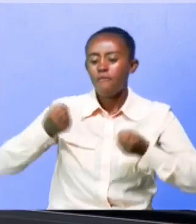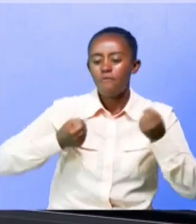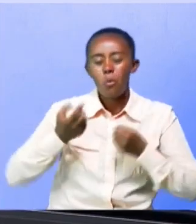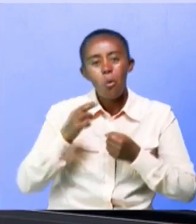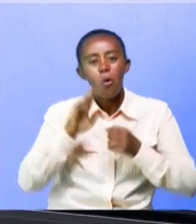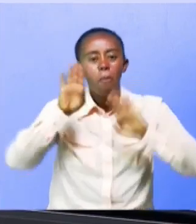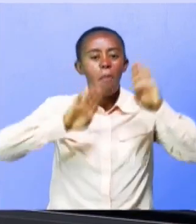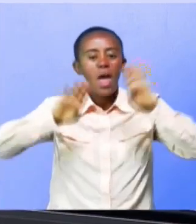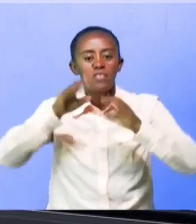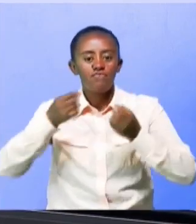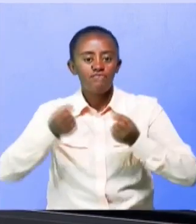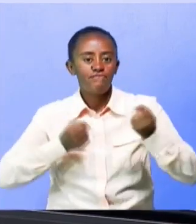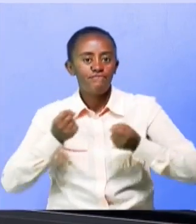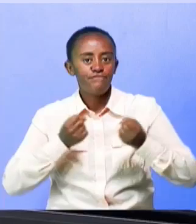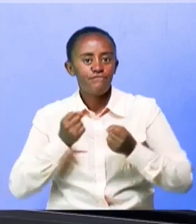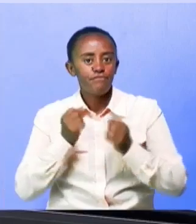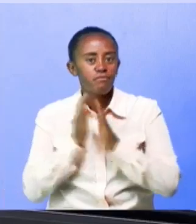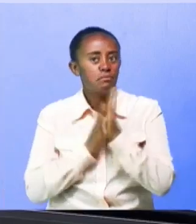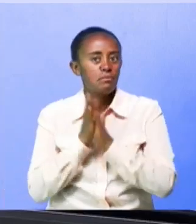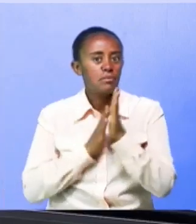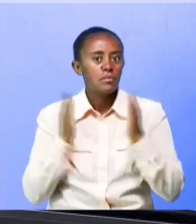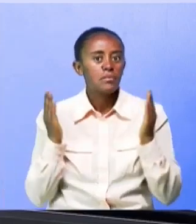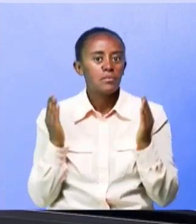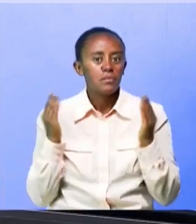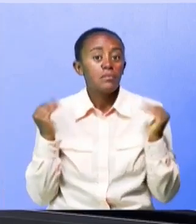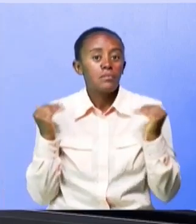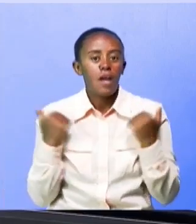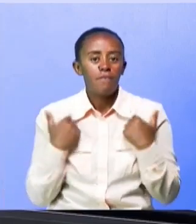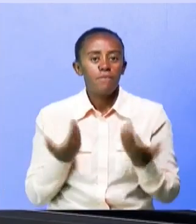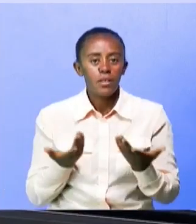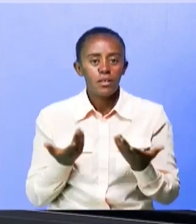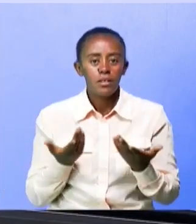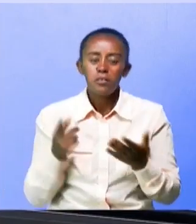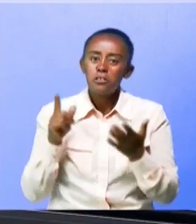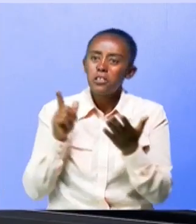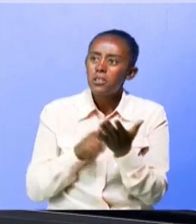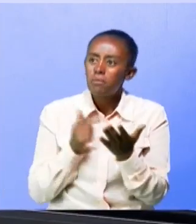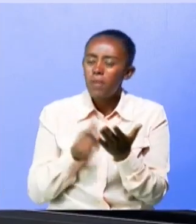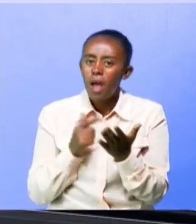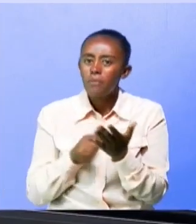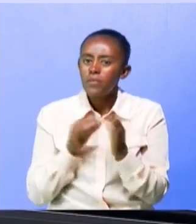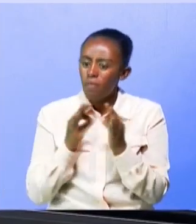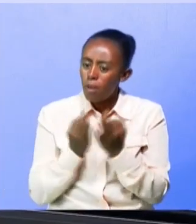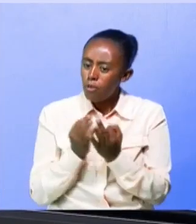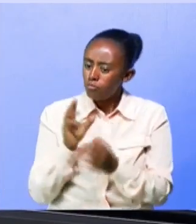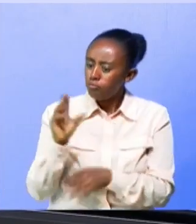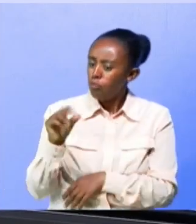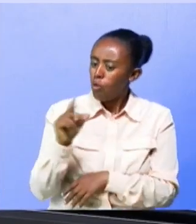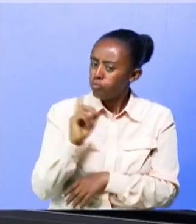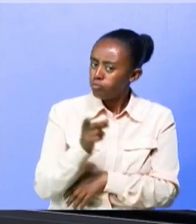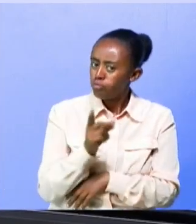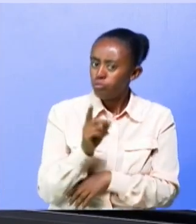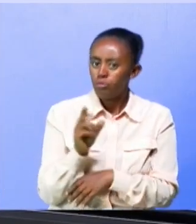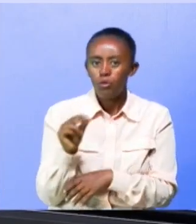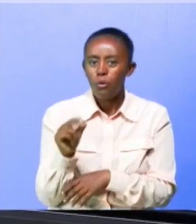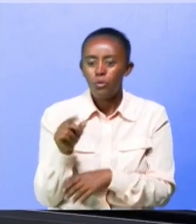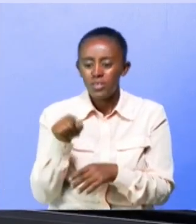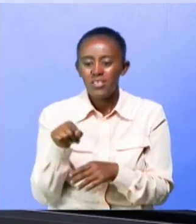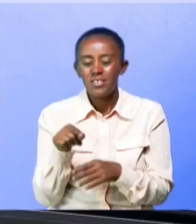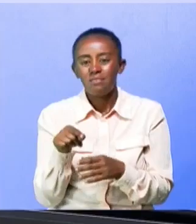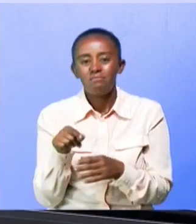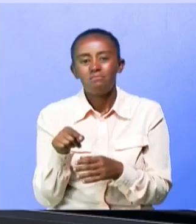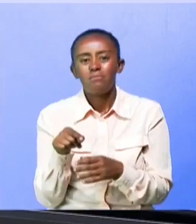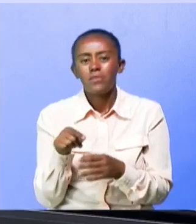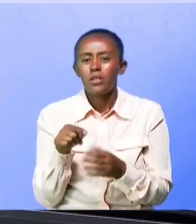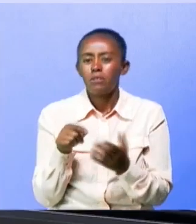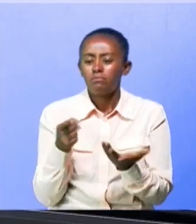bus driver somewhere, right? Any kind of activity. Sometimes in your family they say that, no, this takes